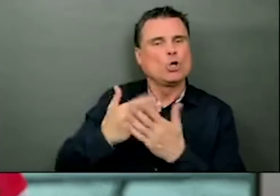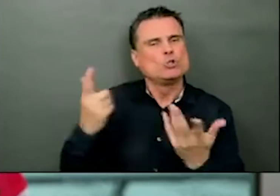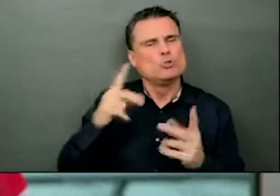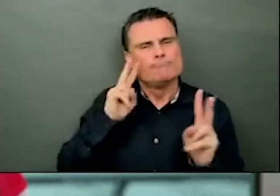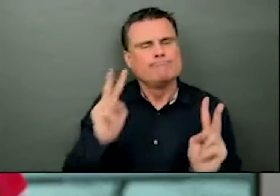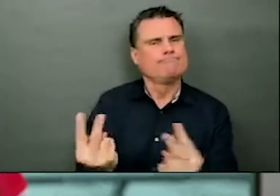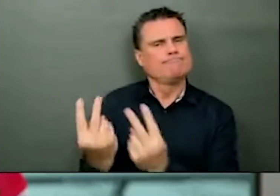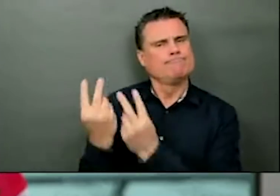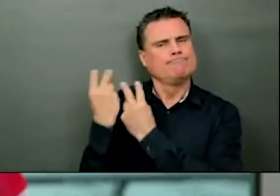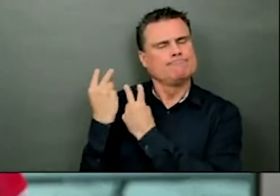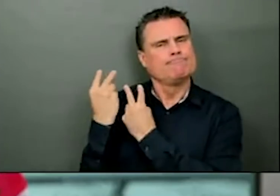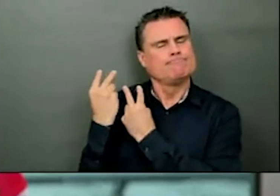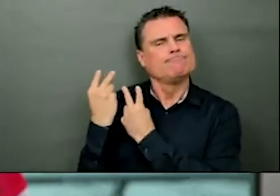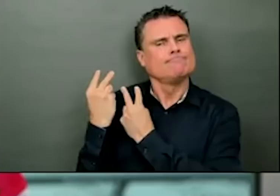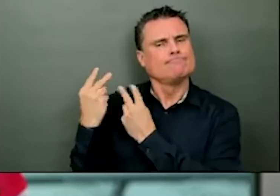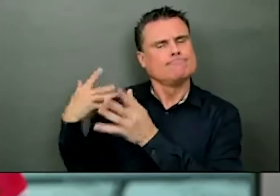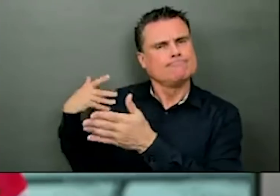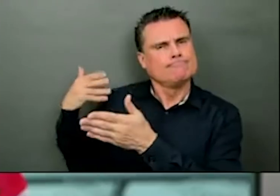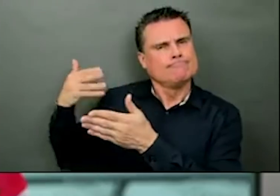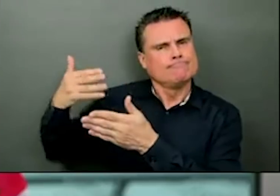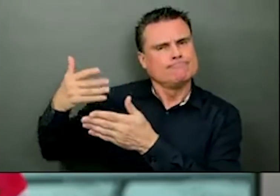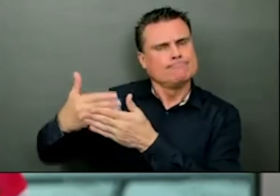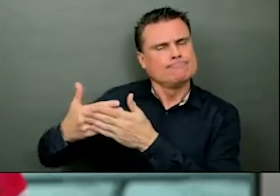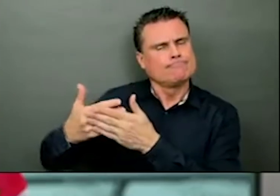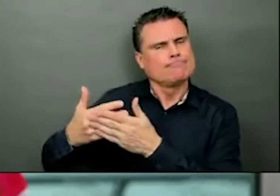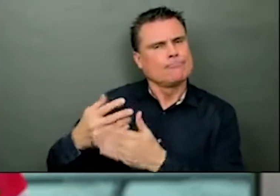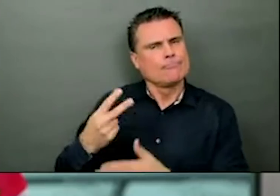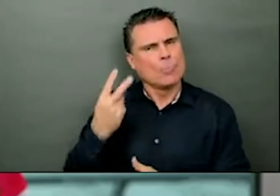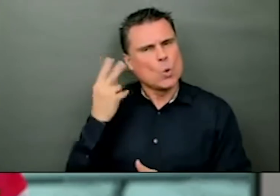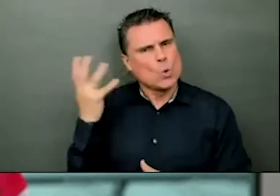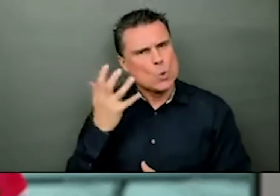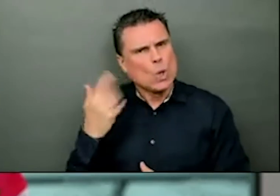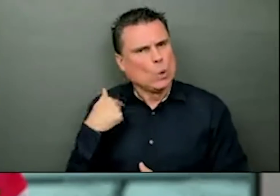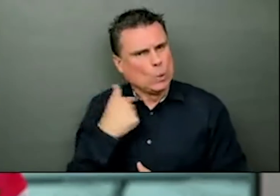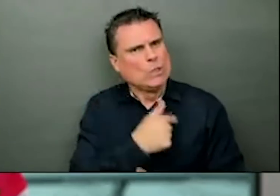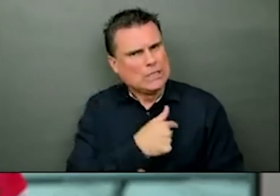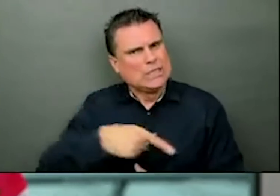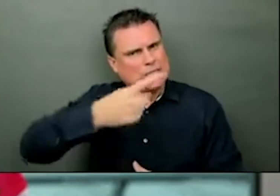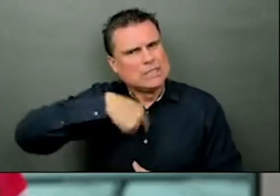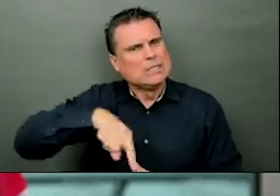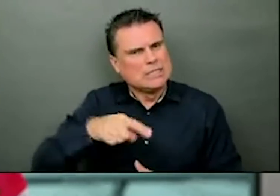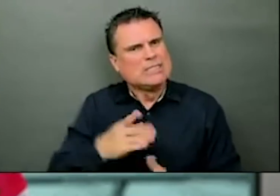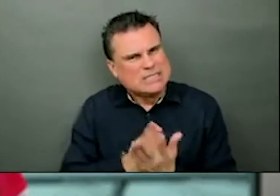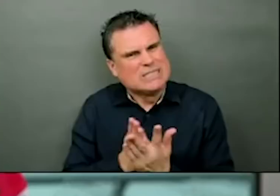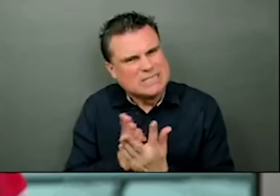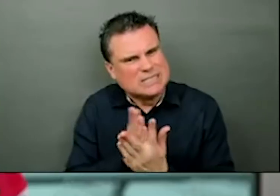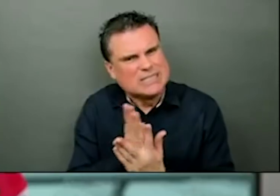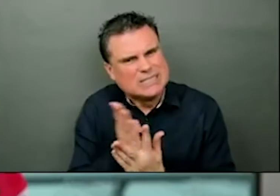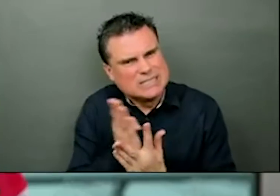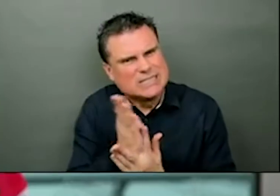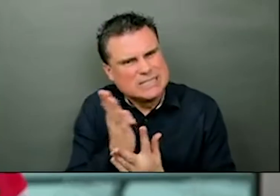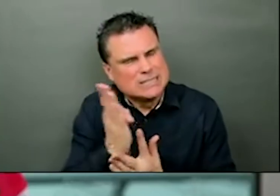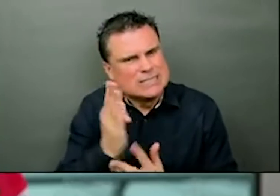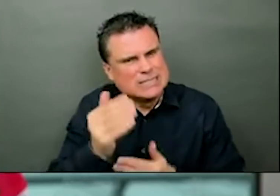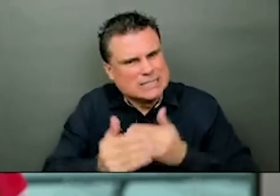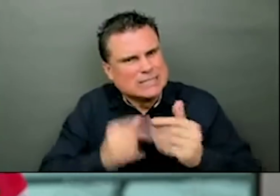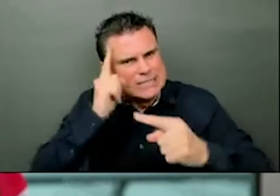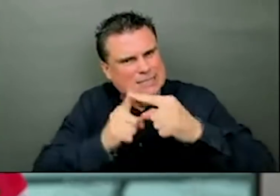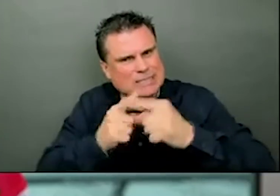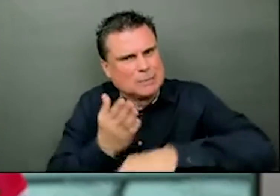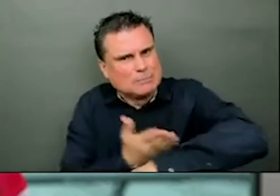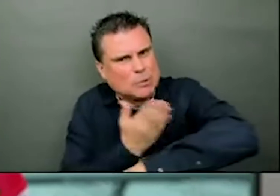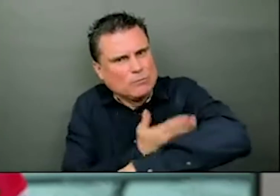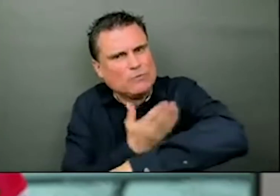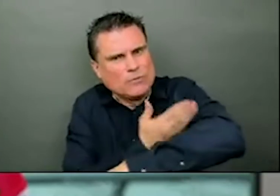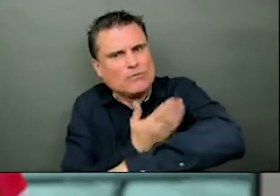made. It's also our time to look to our brighter days ahead. I hope everybody has an enjoyable